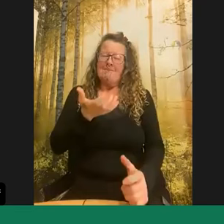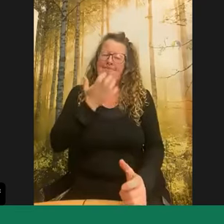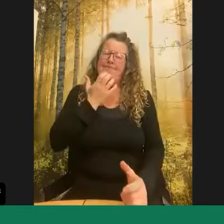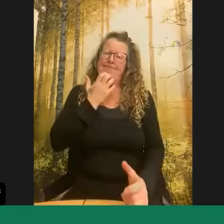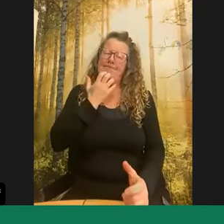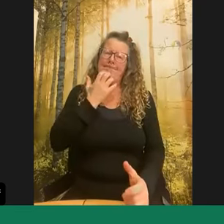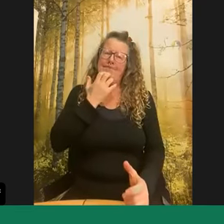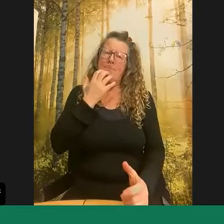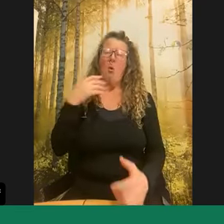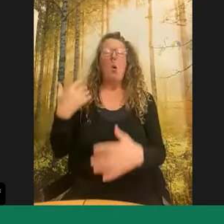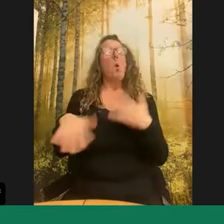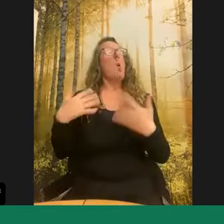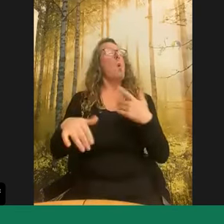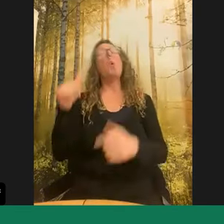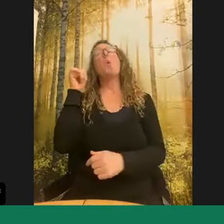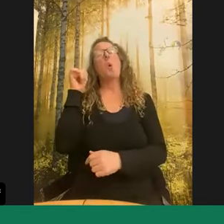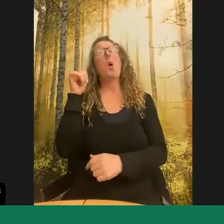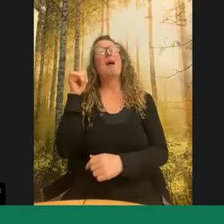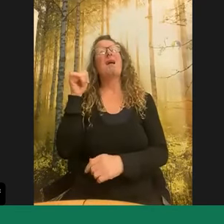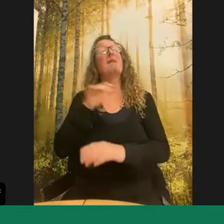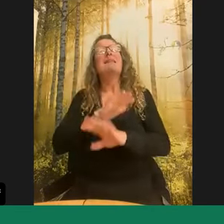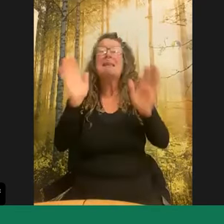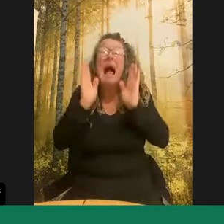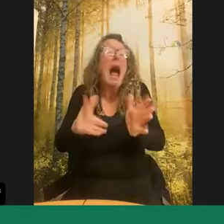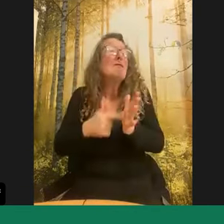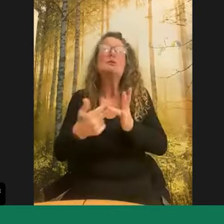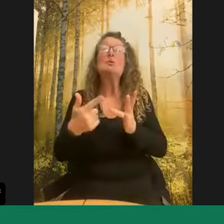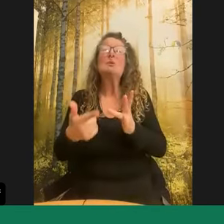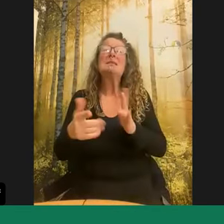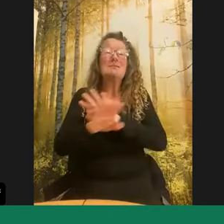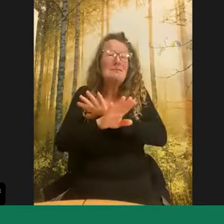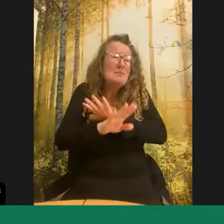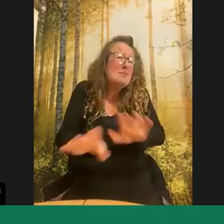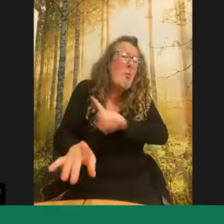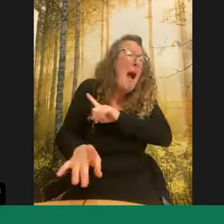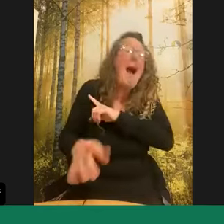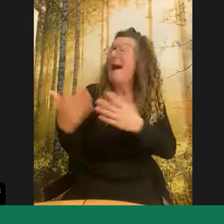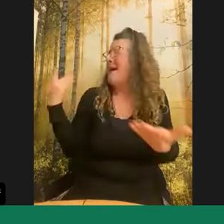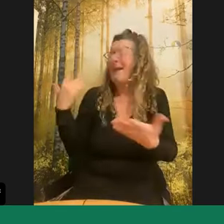a lot of hardship, a lot of things that they didn't have to endure, that they shouldn't have endured. So